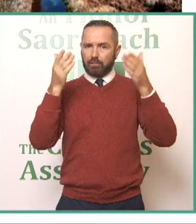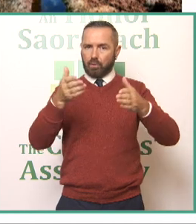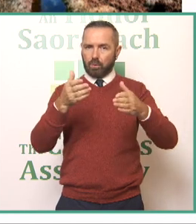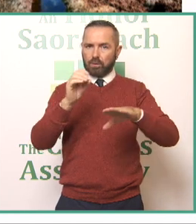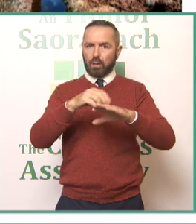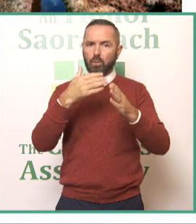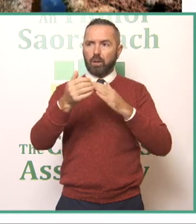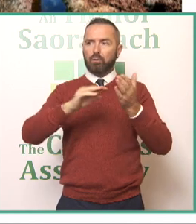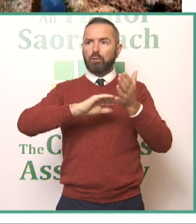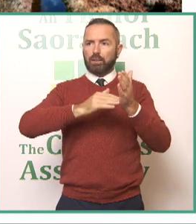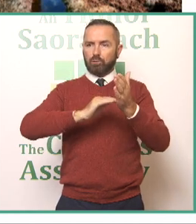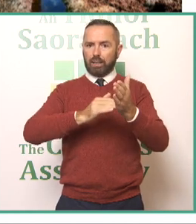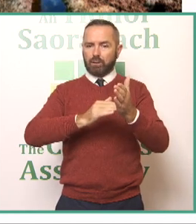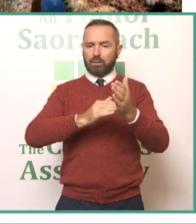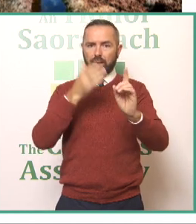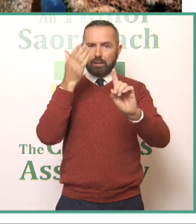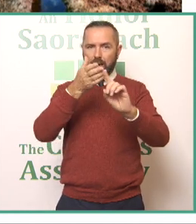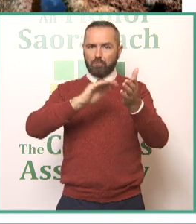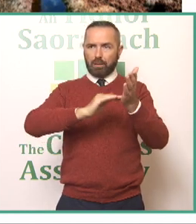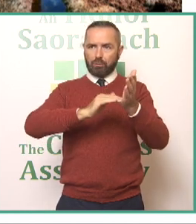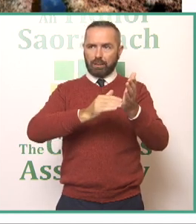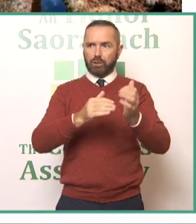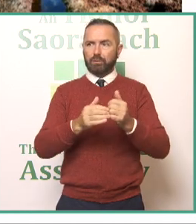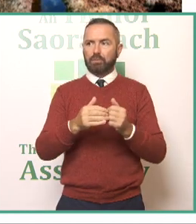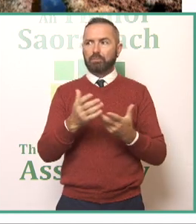on restoration, targeted restoration,